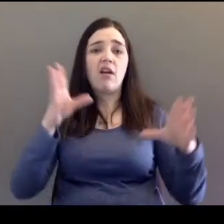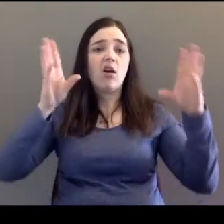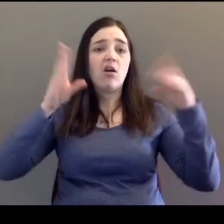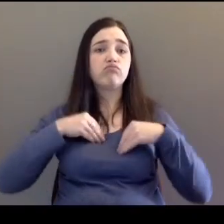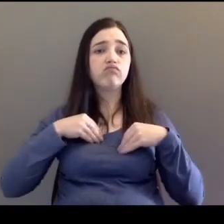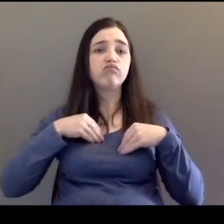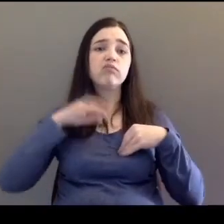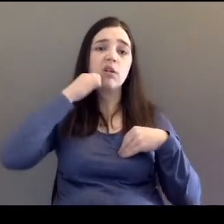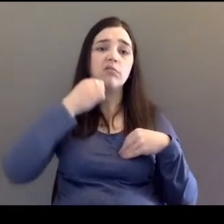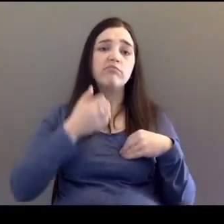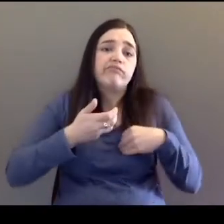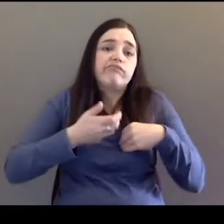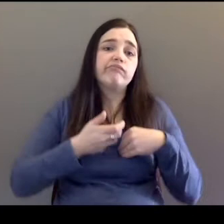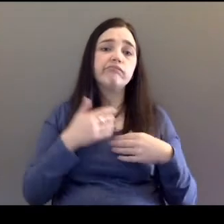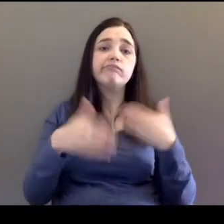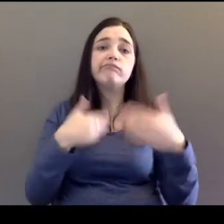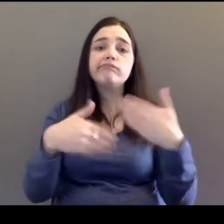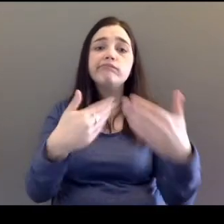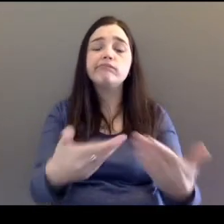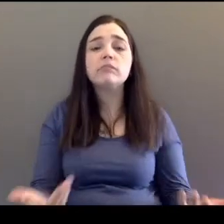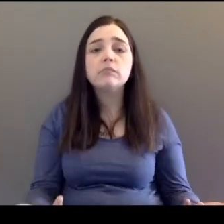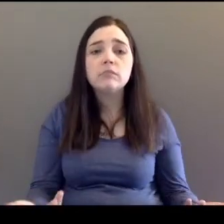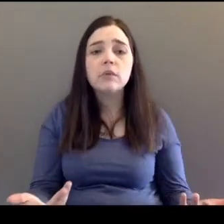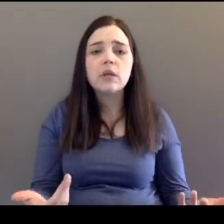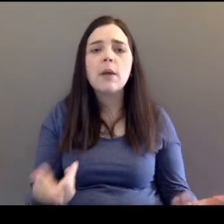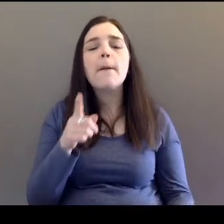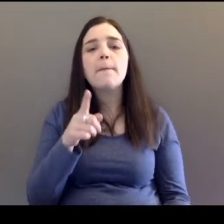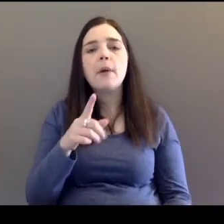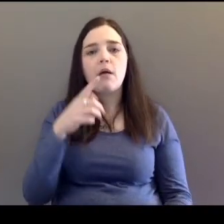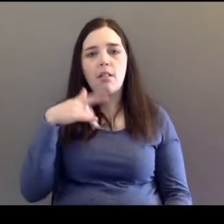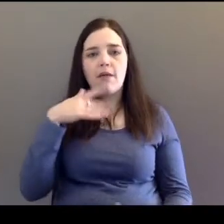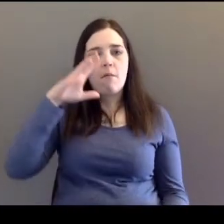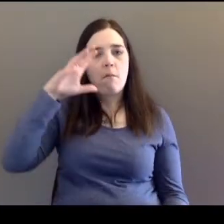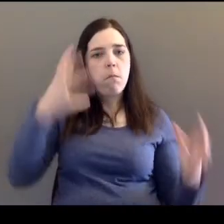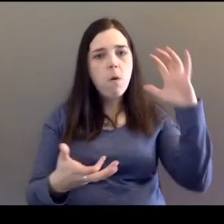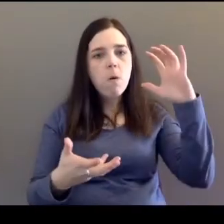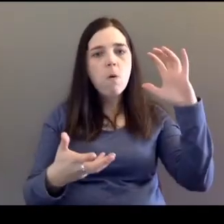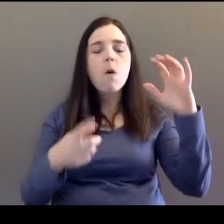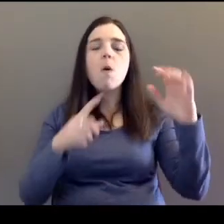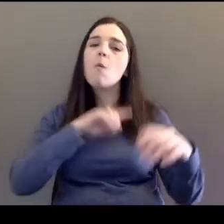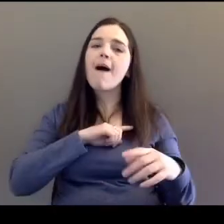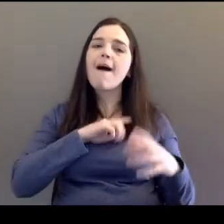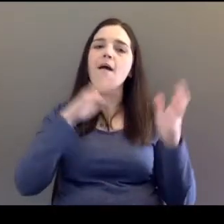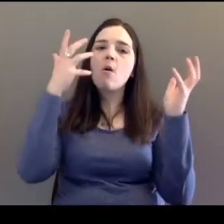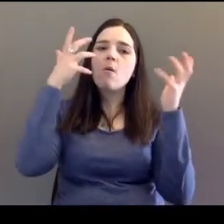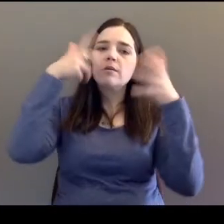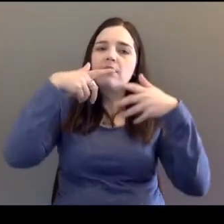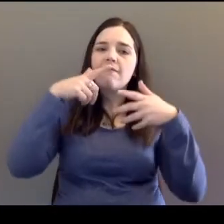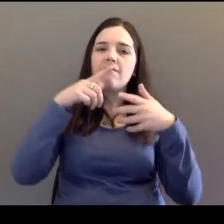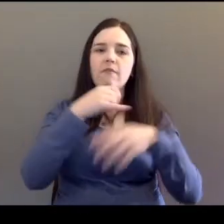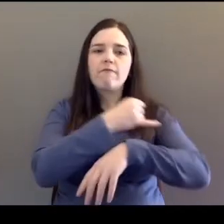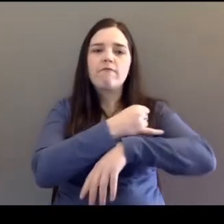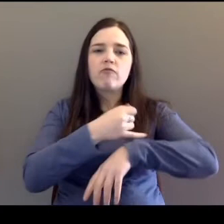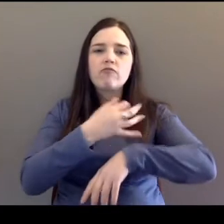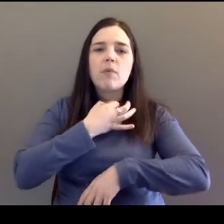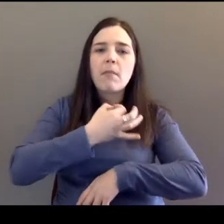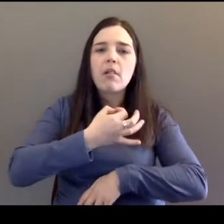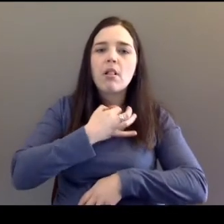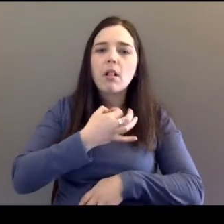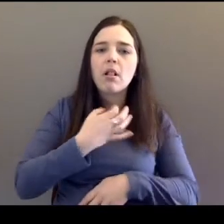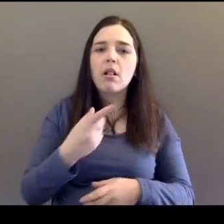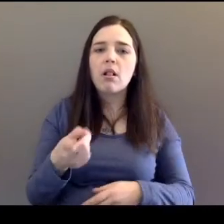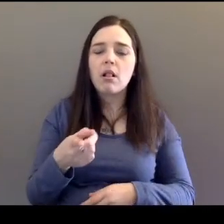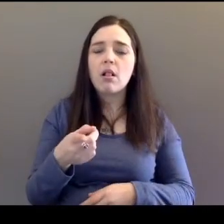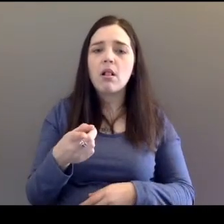virus, would probably shrug it off. But we have turned our lives upside down because we are concerned for the most vulnerable. We